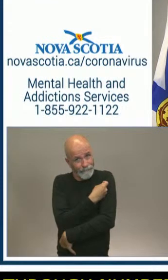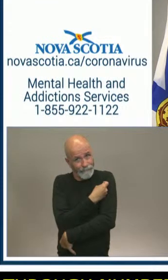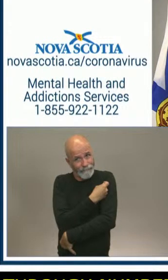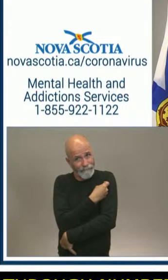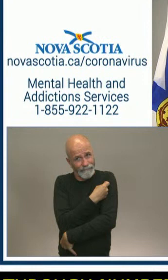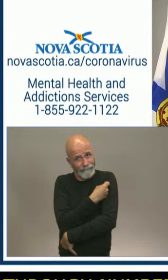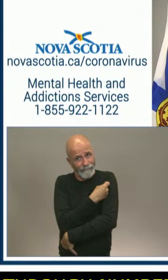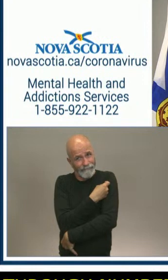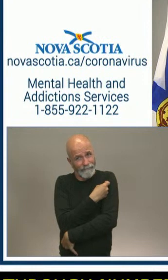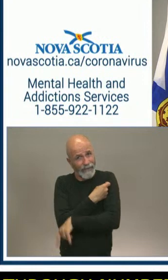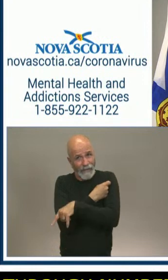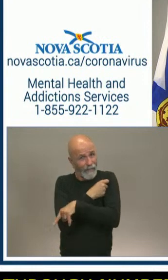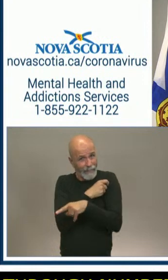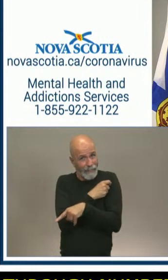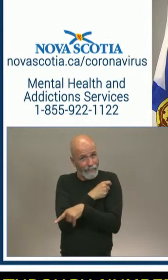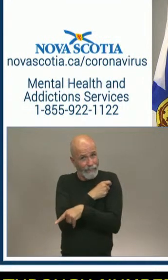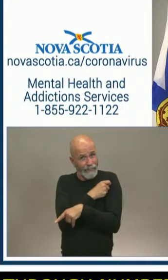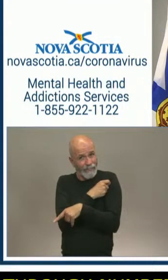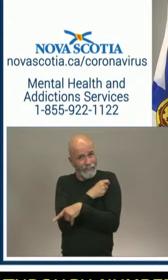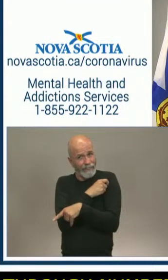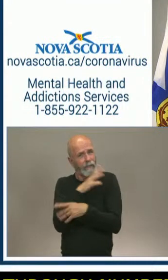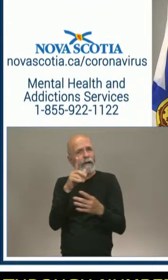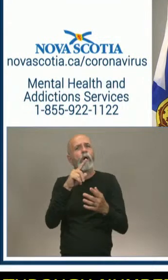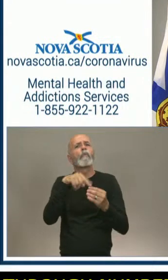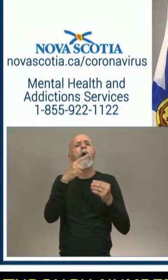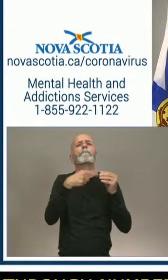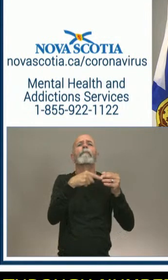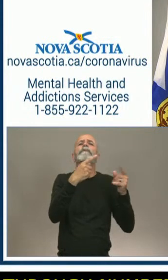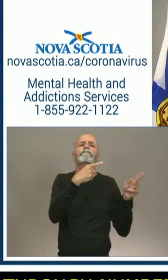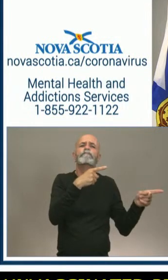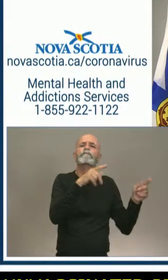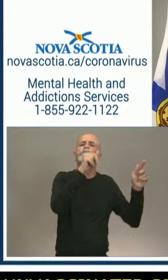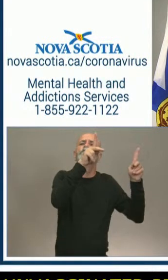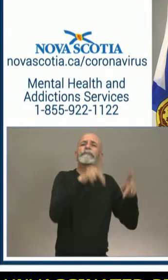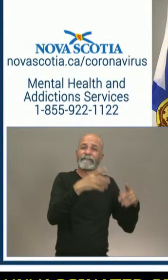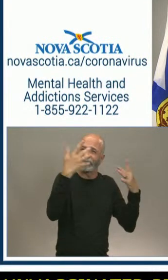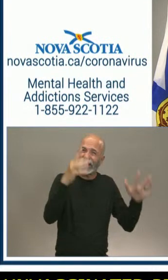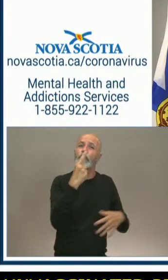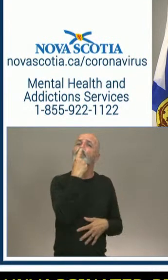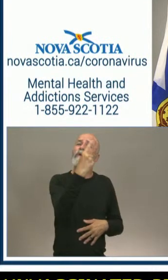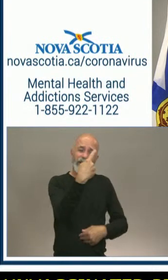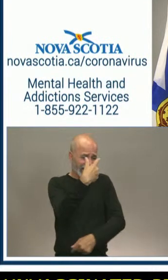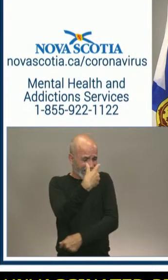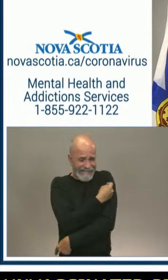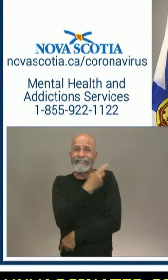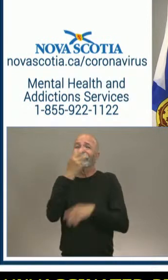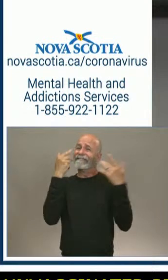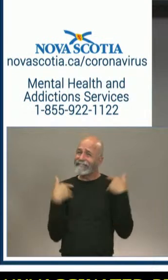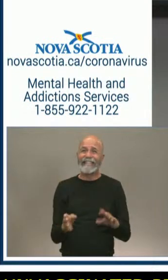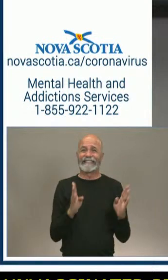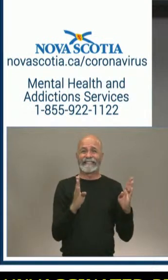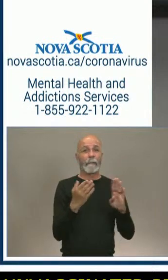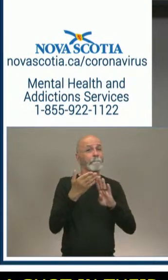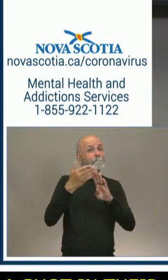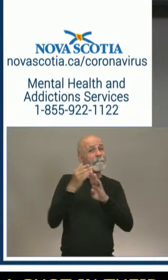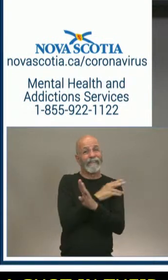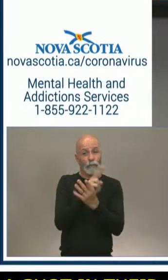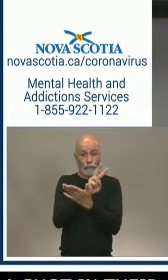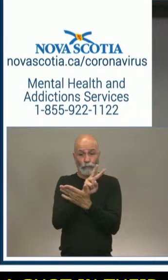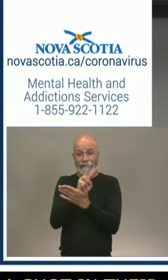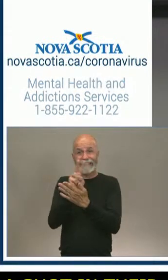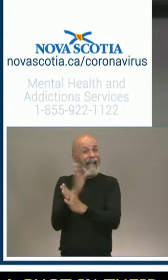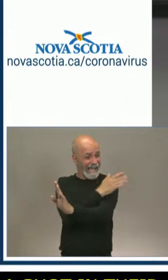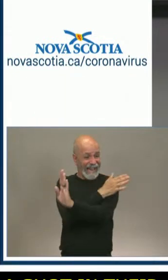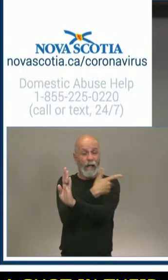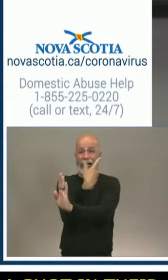does that also include people who've had one shot but it's before the 2 weeks? Correct. When we say people who don't meet the